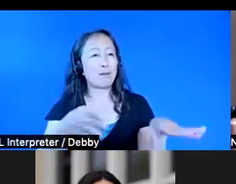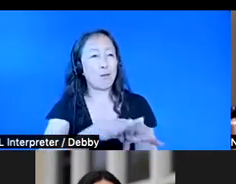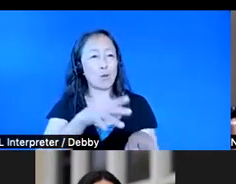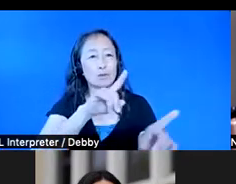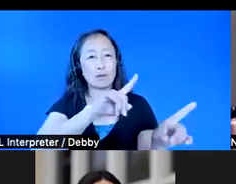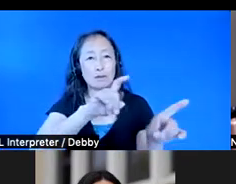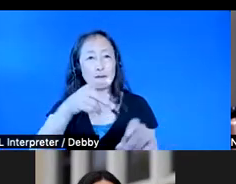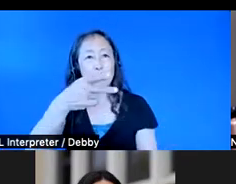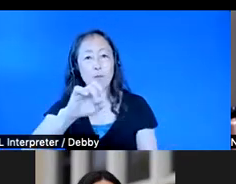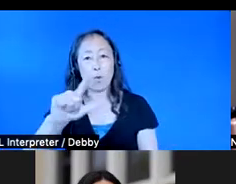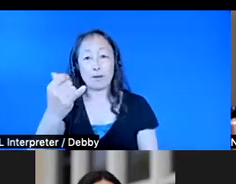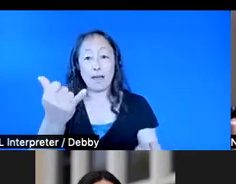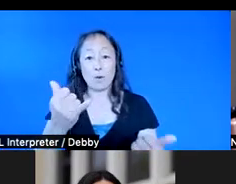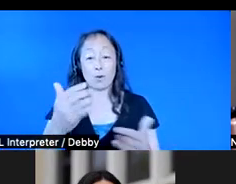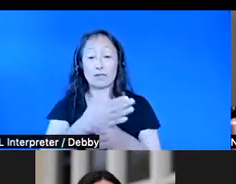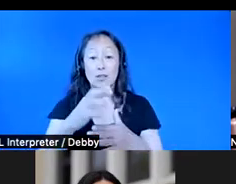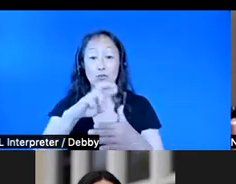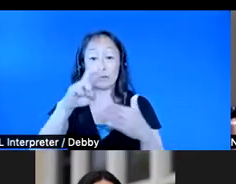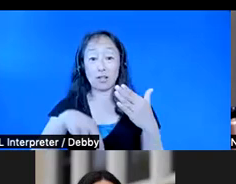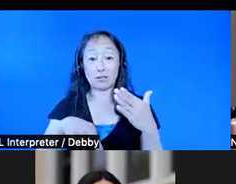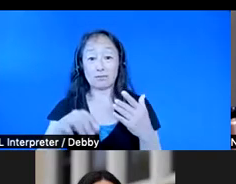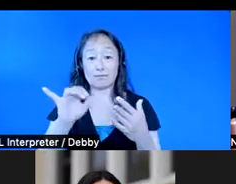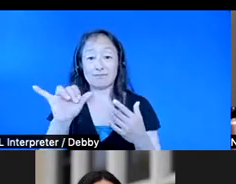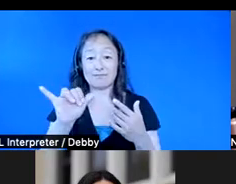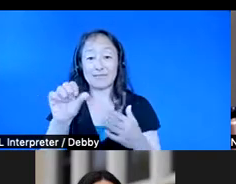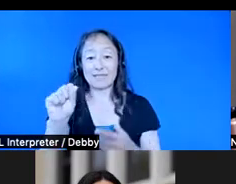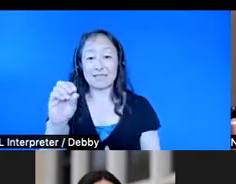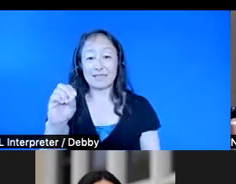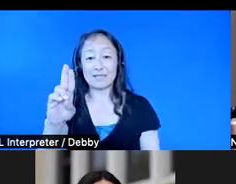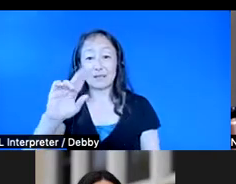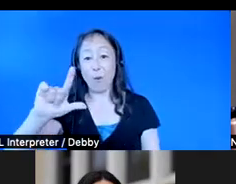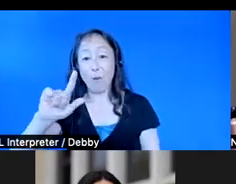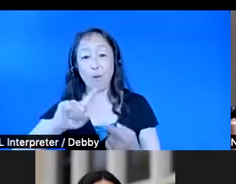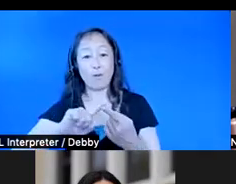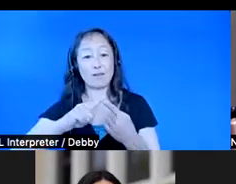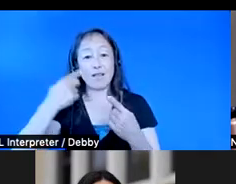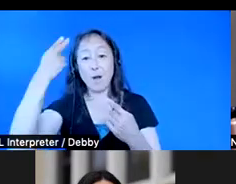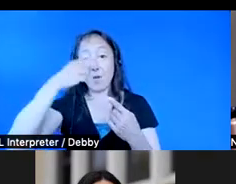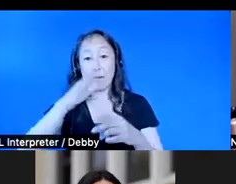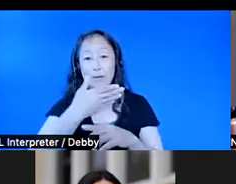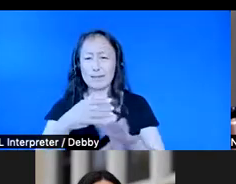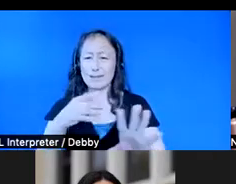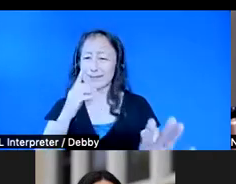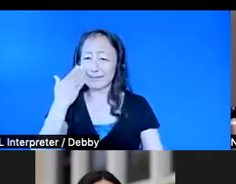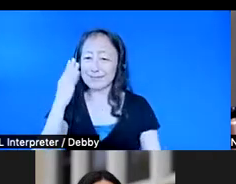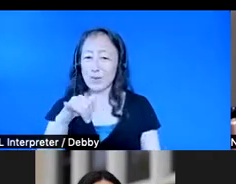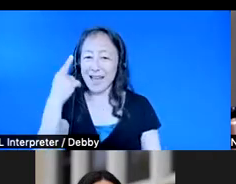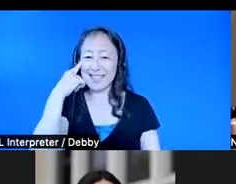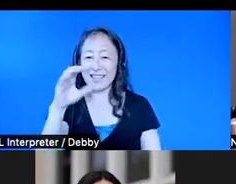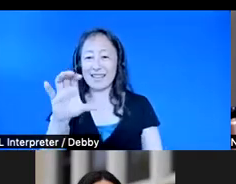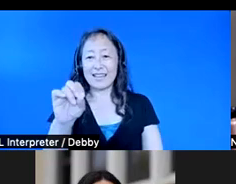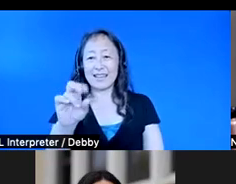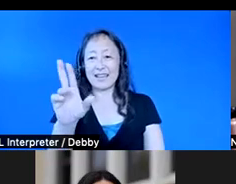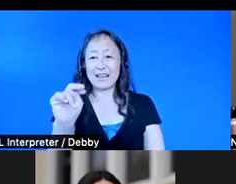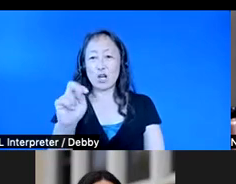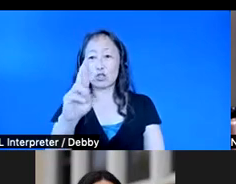Share the results. Soul, Hawaiian music. So I think country won in this group.